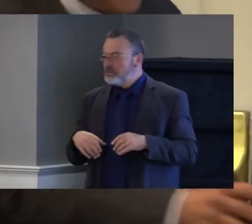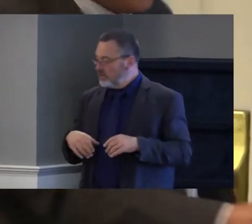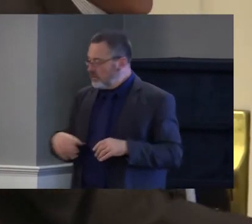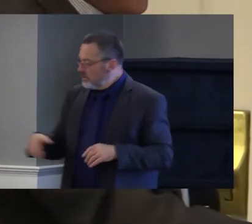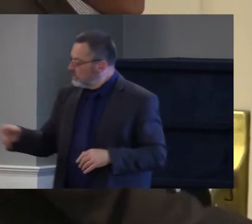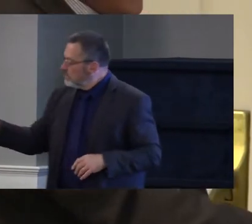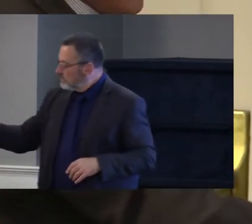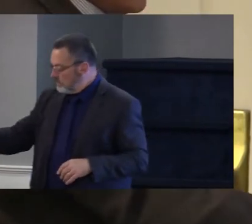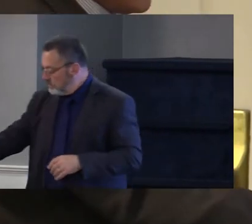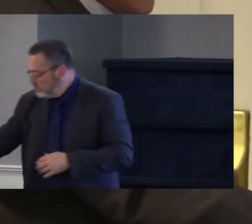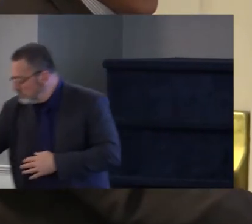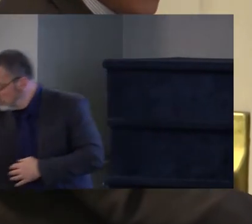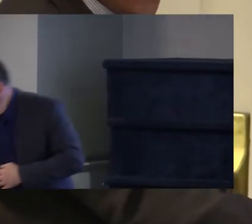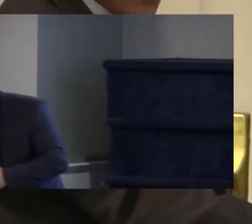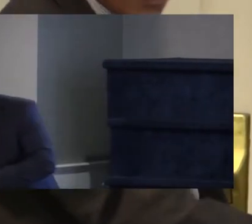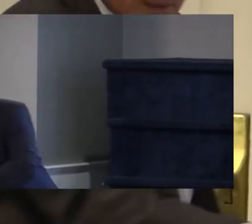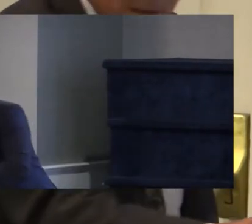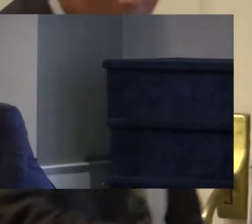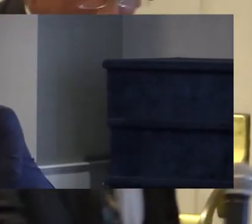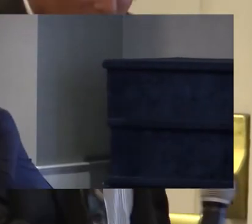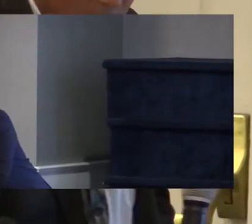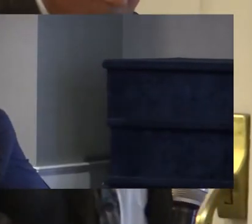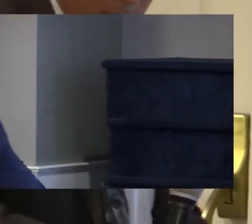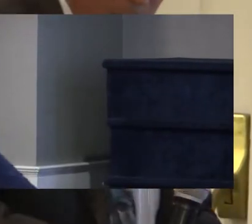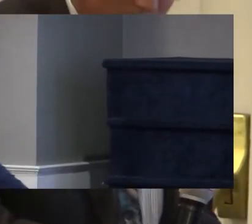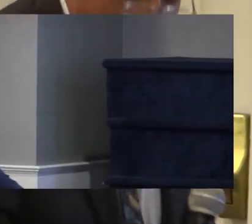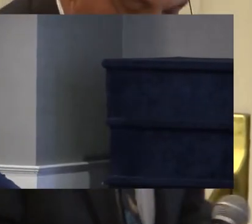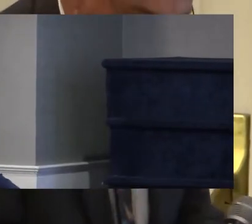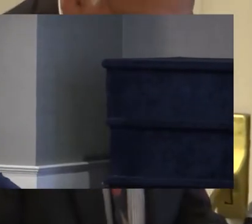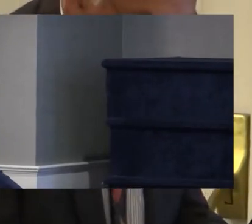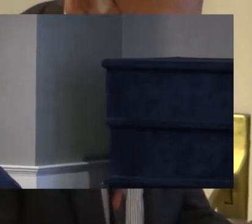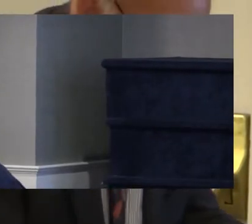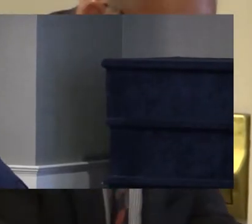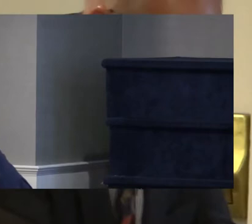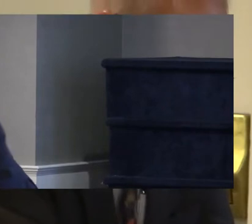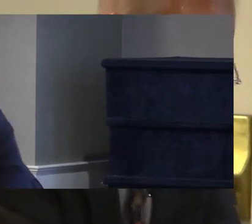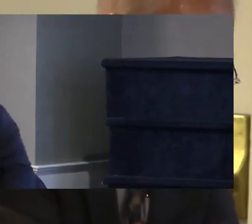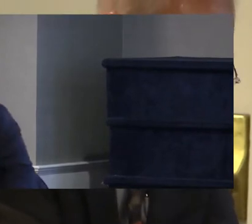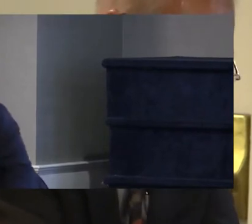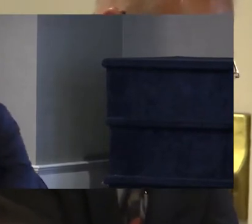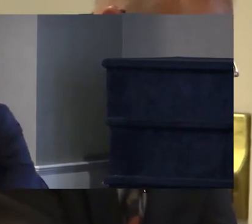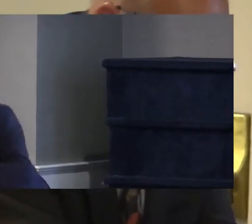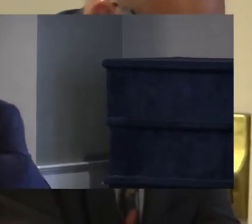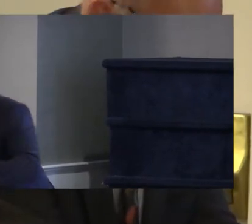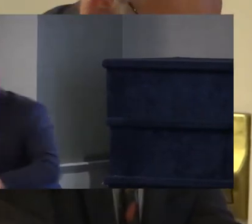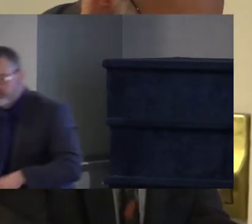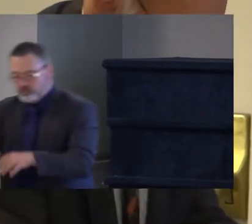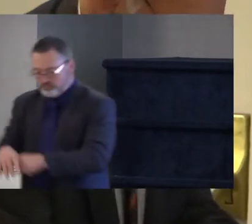Straight up and down? Okay, here we go. I'm not schooled at this. You think so? It's too wide.